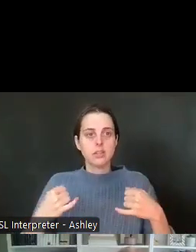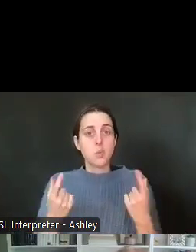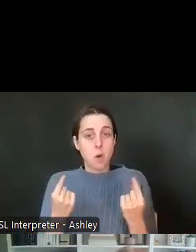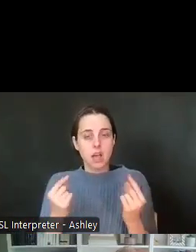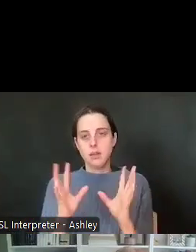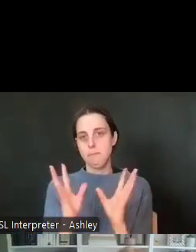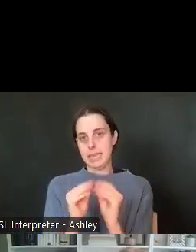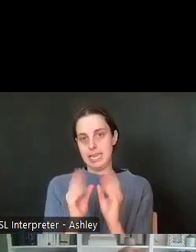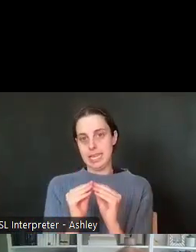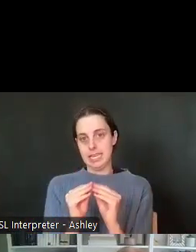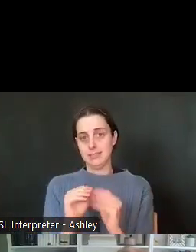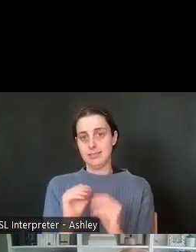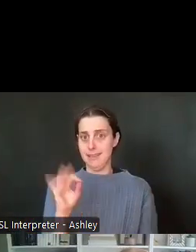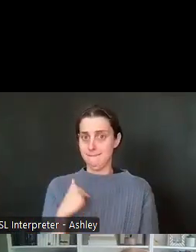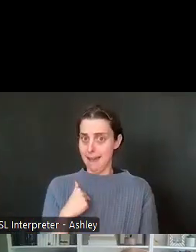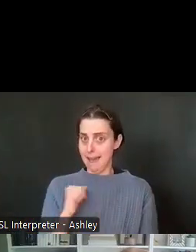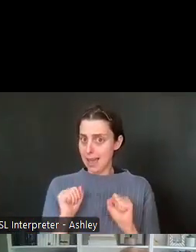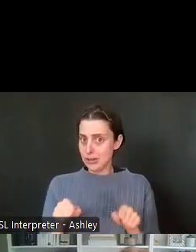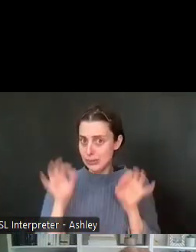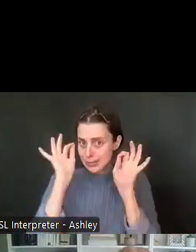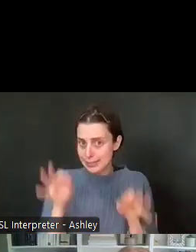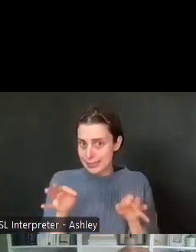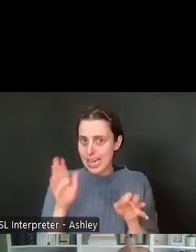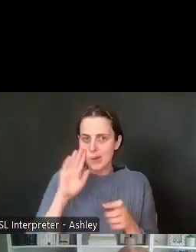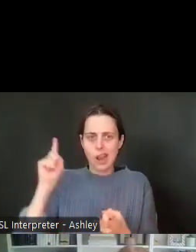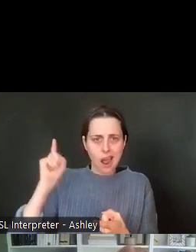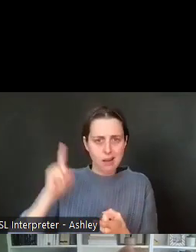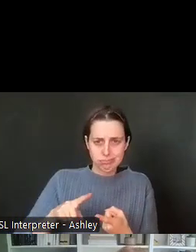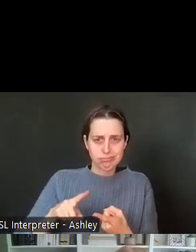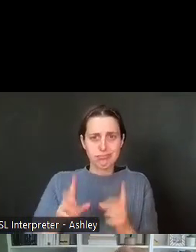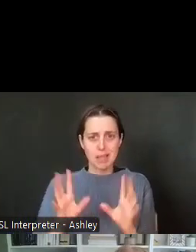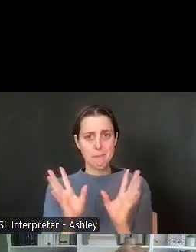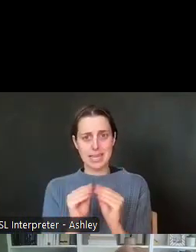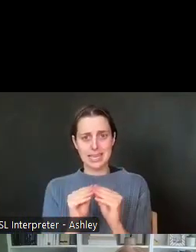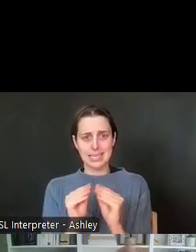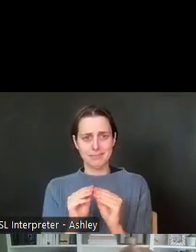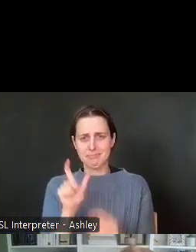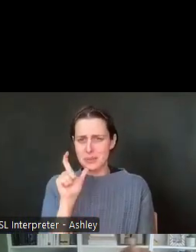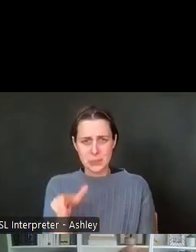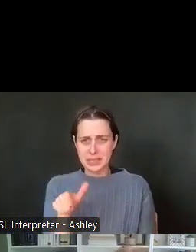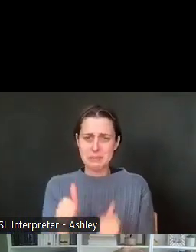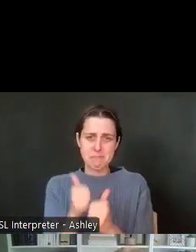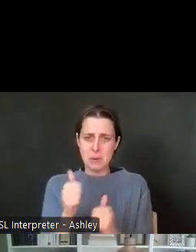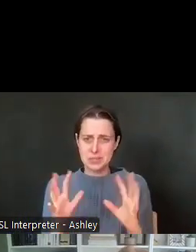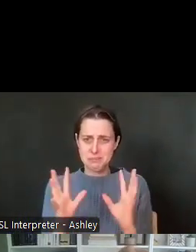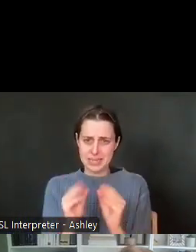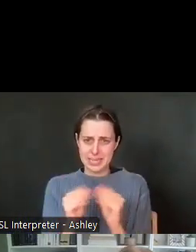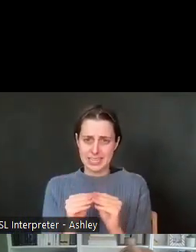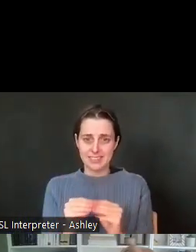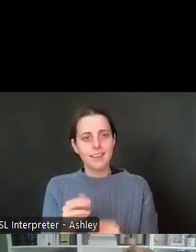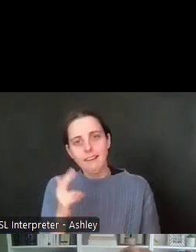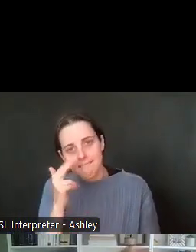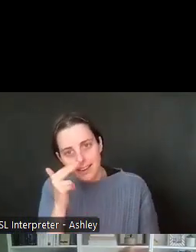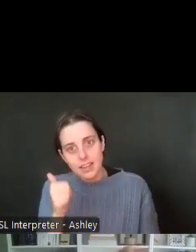of meetings by about 90%. And that might seem drastic because a big part of my livelihood is facilitating